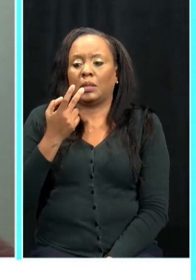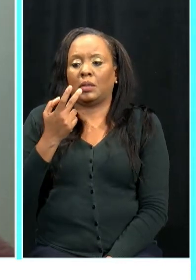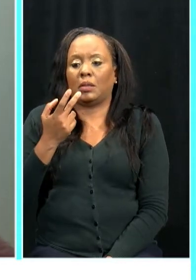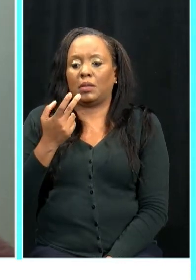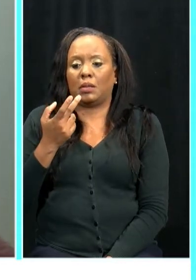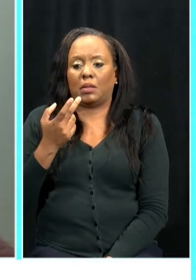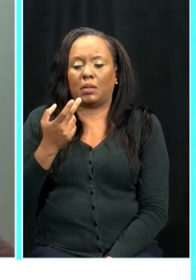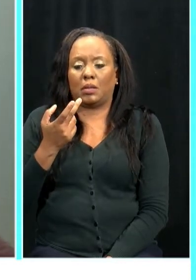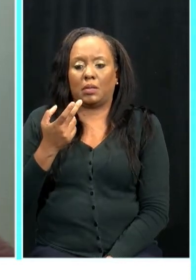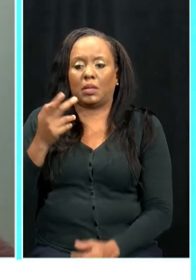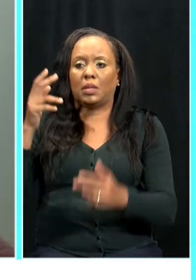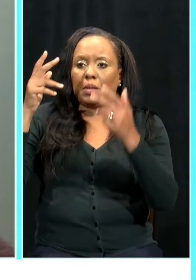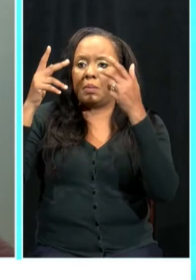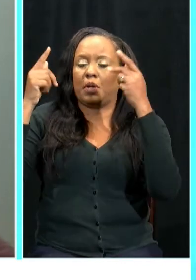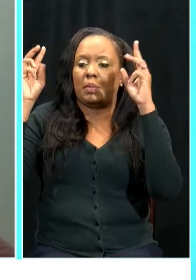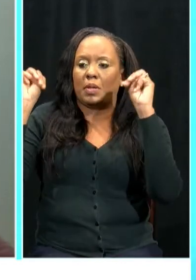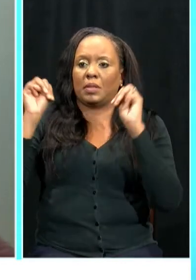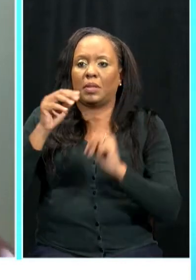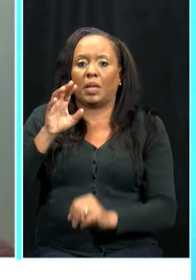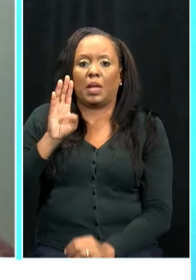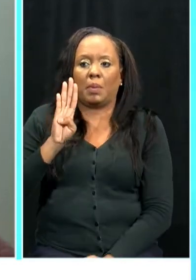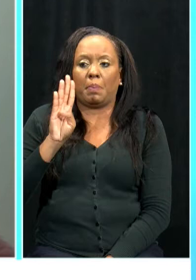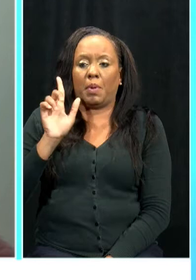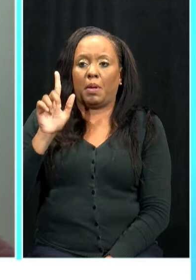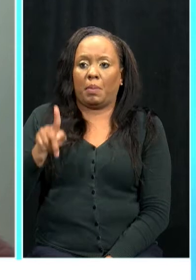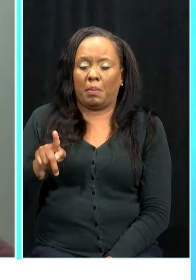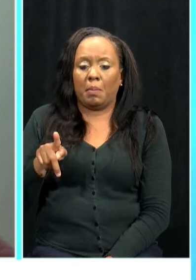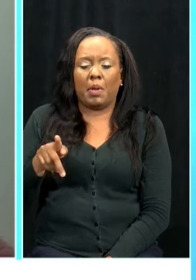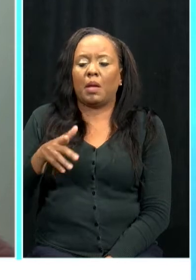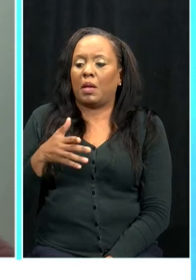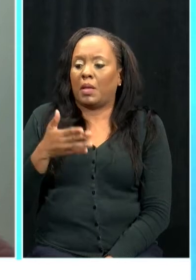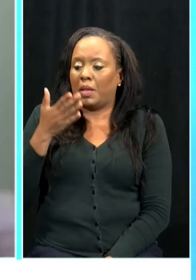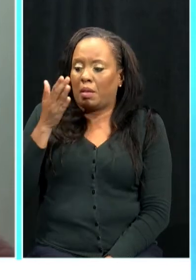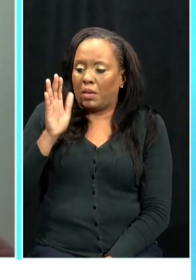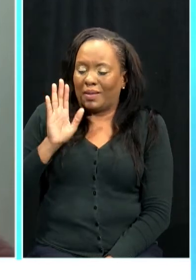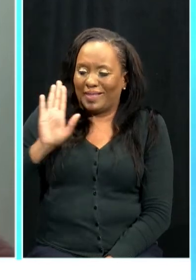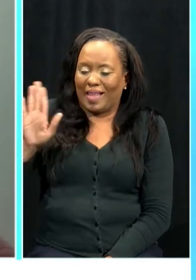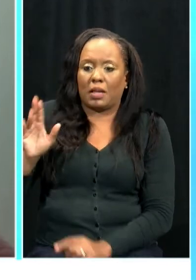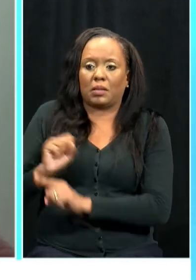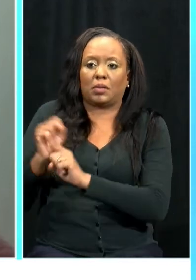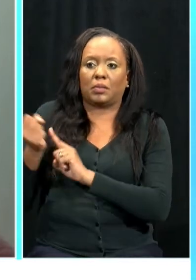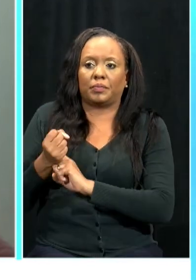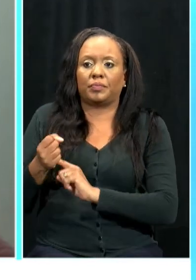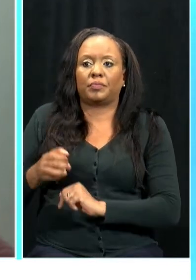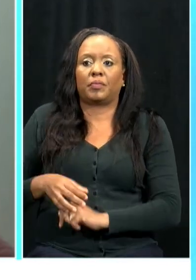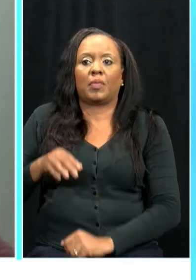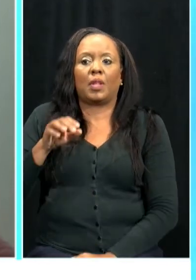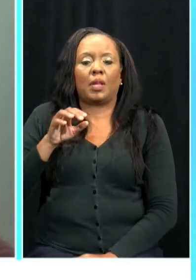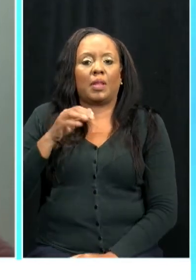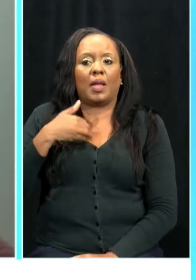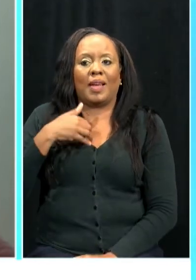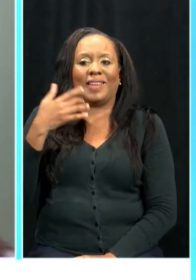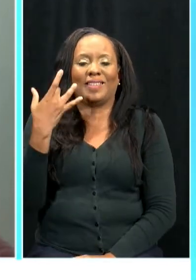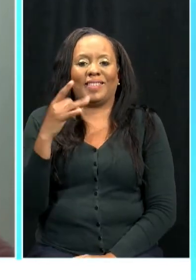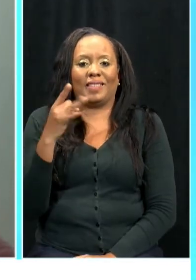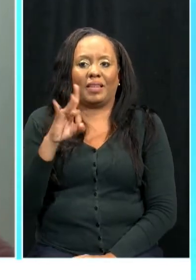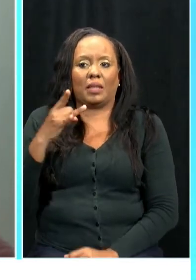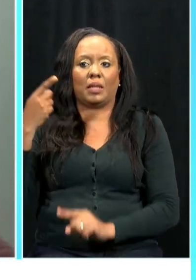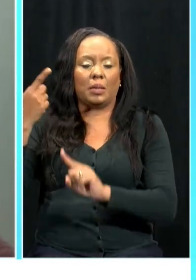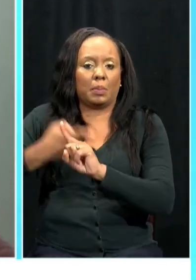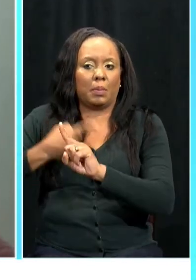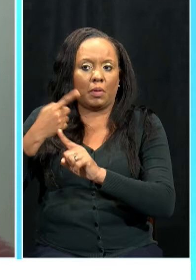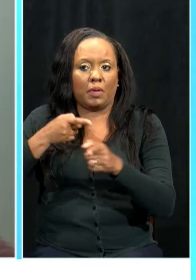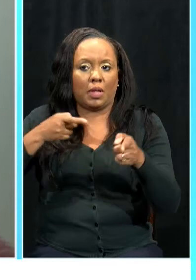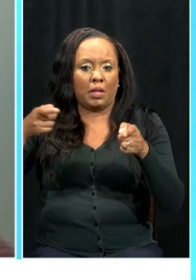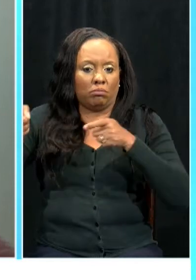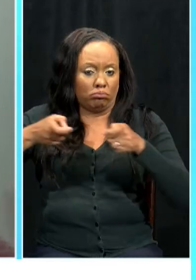Minister and the Barbados Labour Party had 18 months of a right to govern. They've taken that 18 months of a